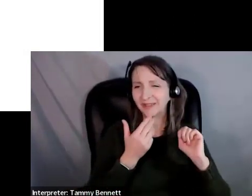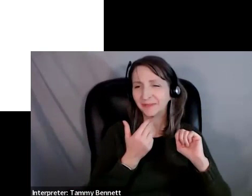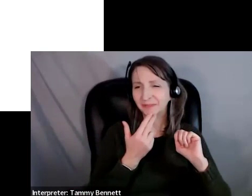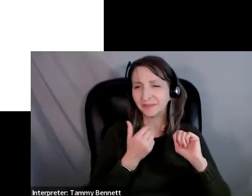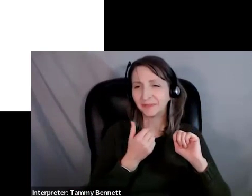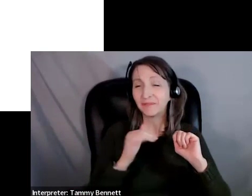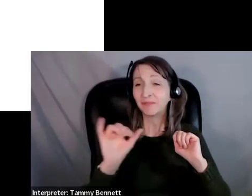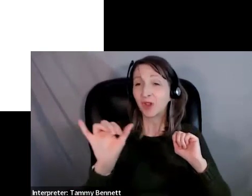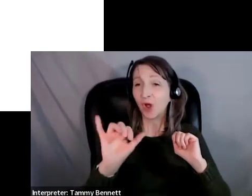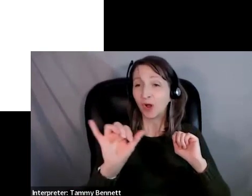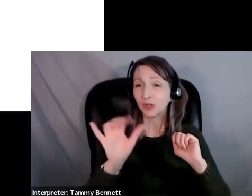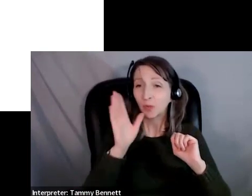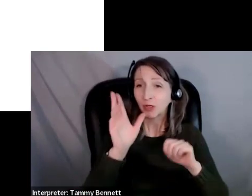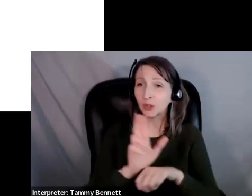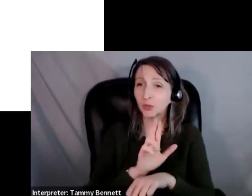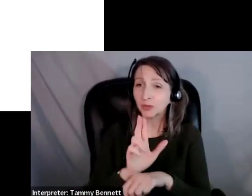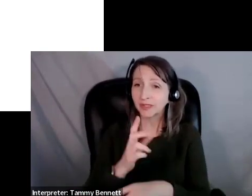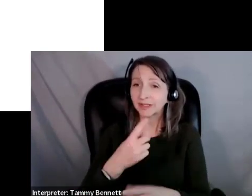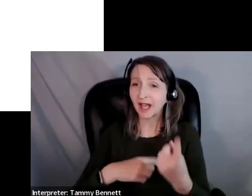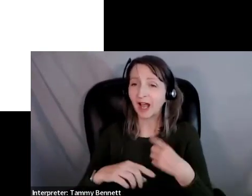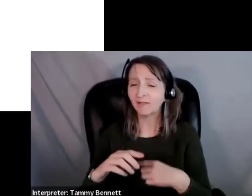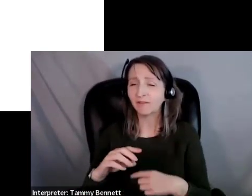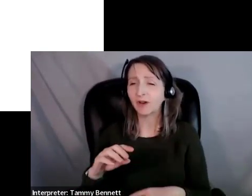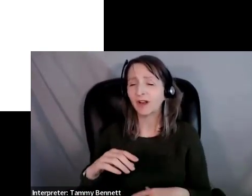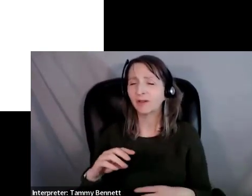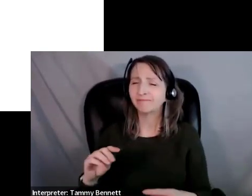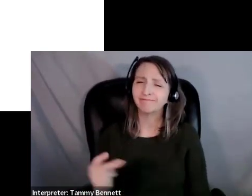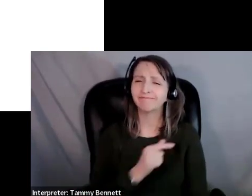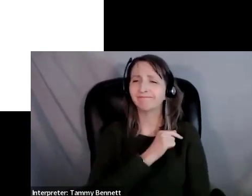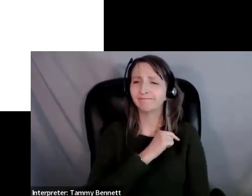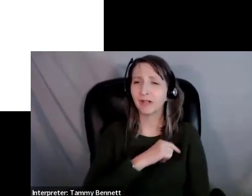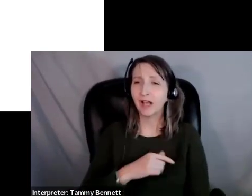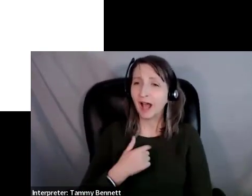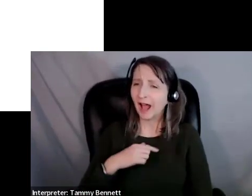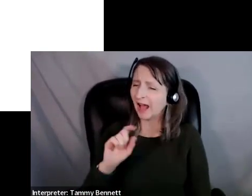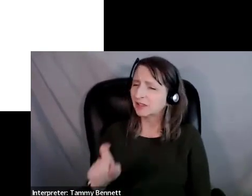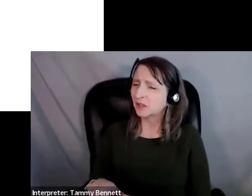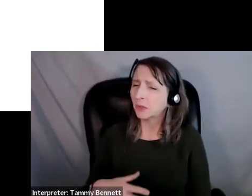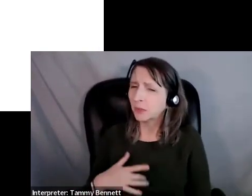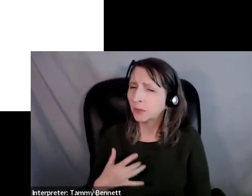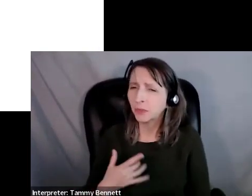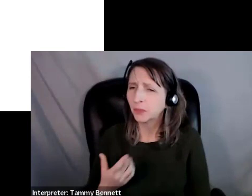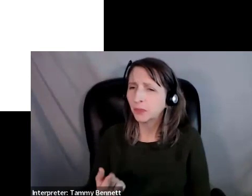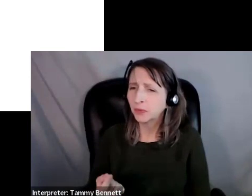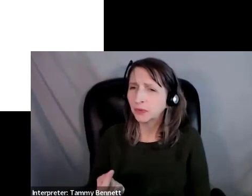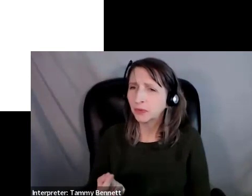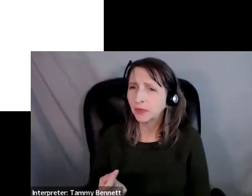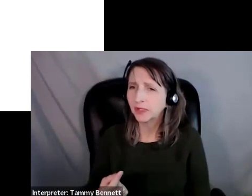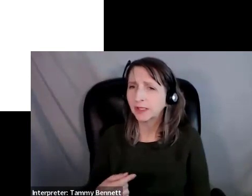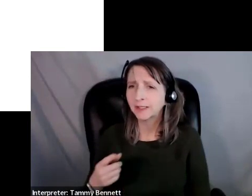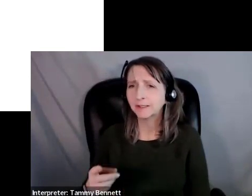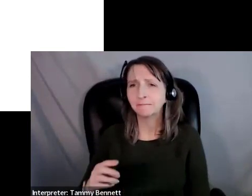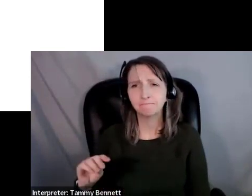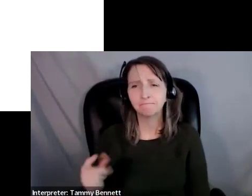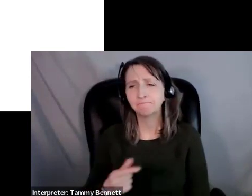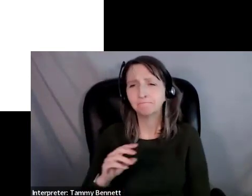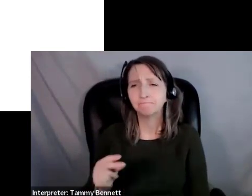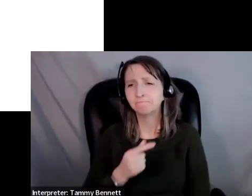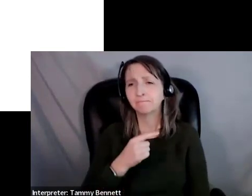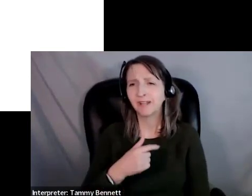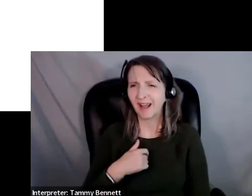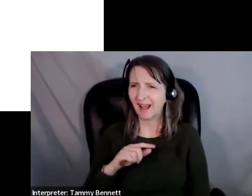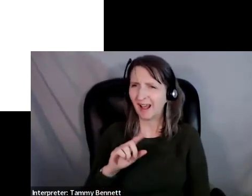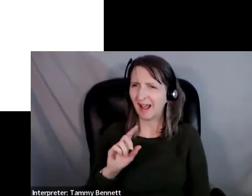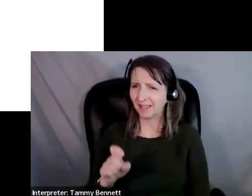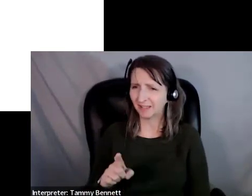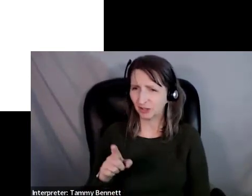we'll use the sign for old man. So he started doing like this. And I was like, what are you doing, bud? And he then was like, I was like,